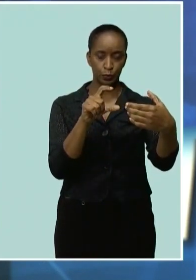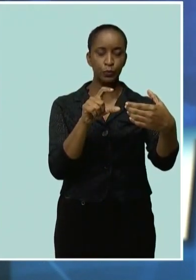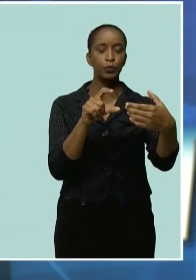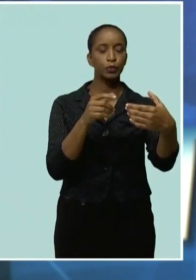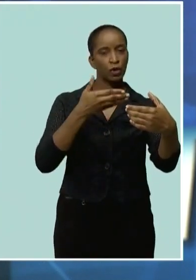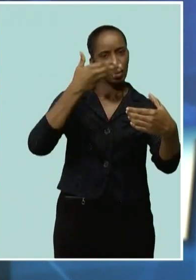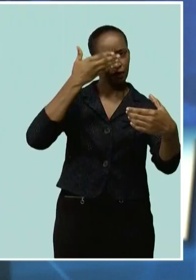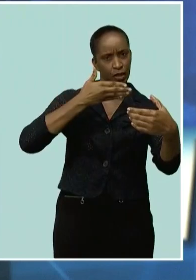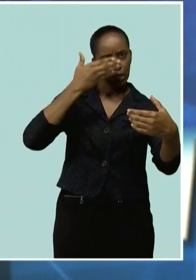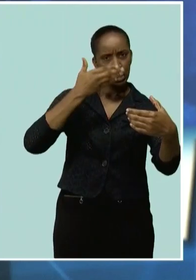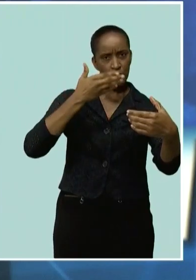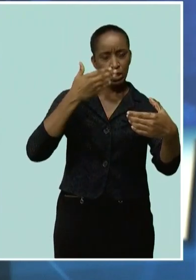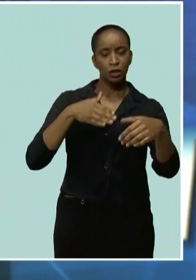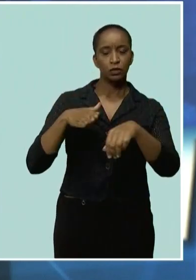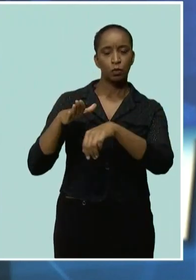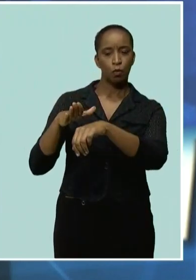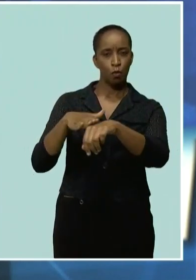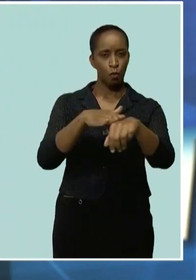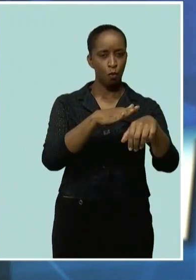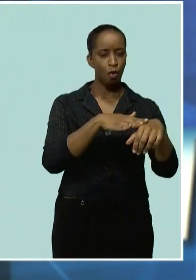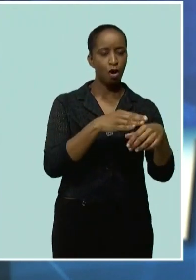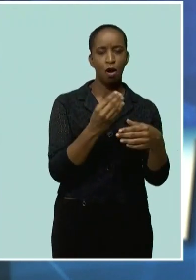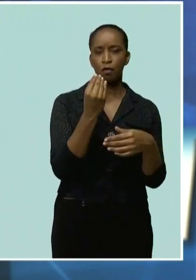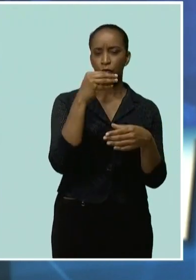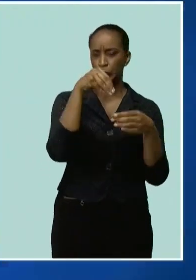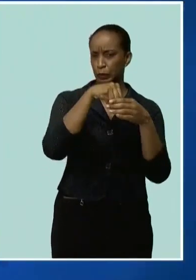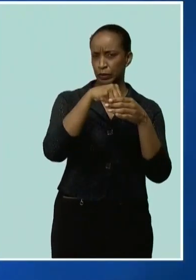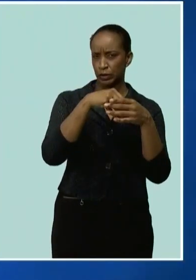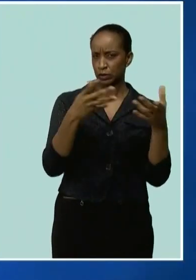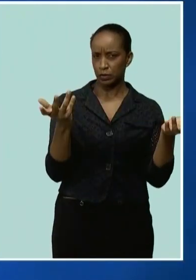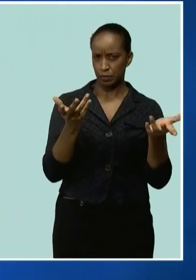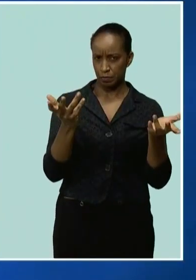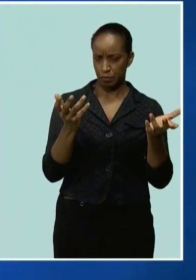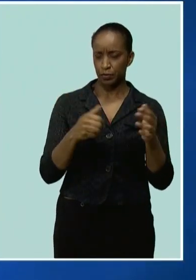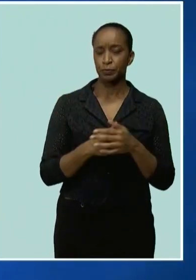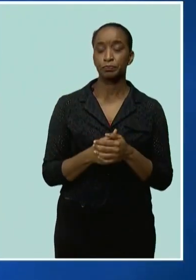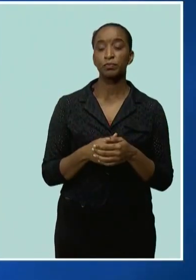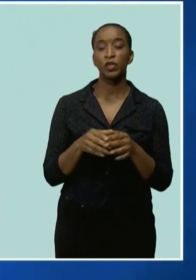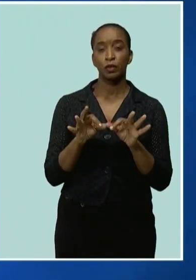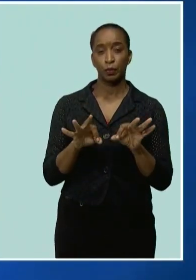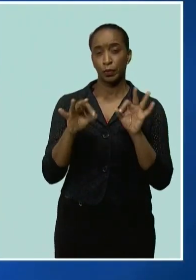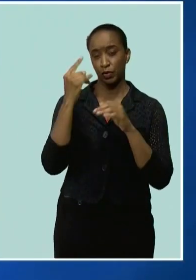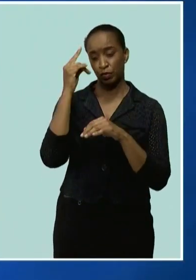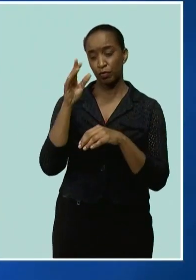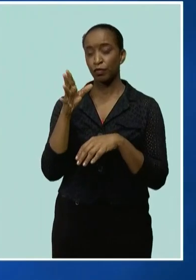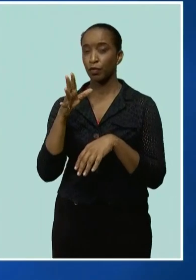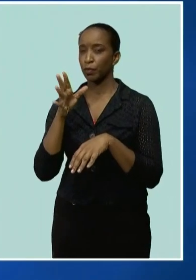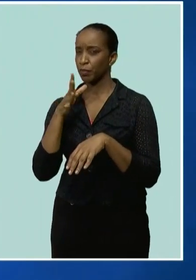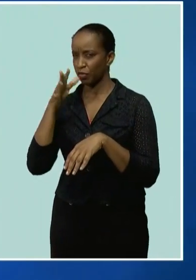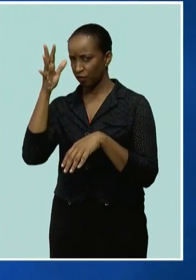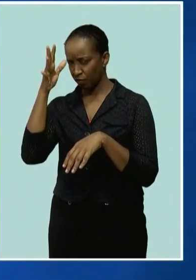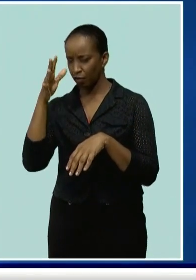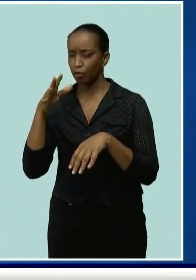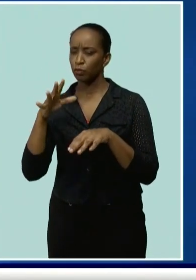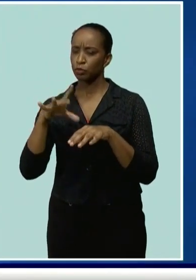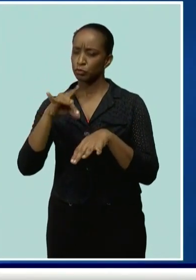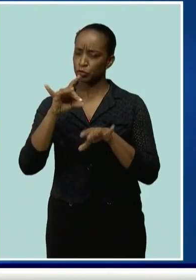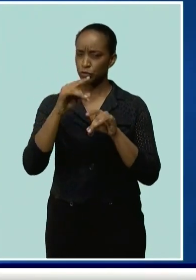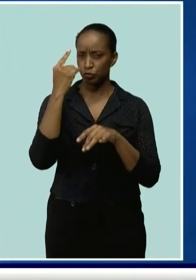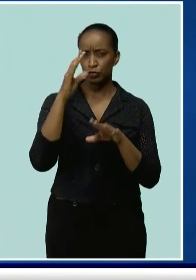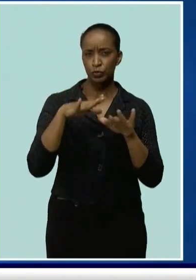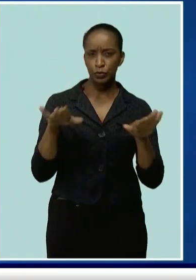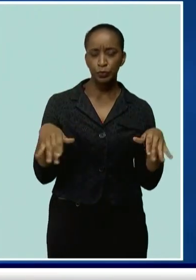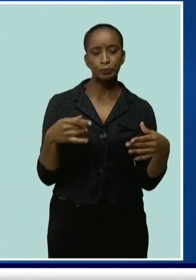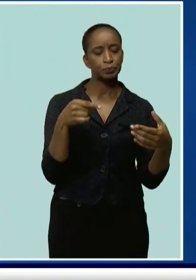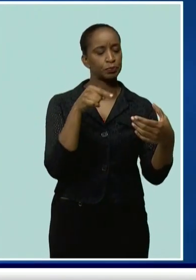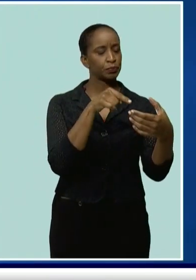purchase healthier items for their children. It says high in sugar, high in salt, sodium, high